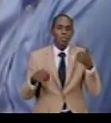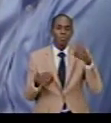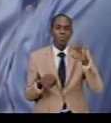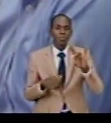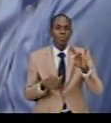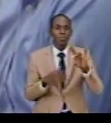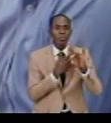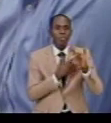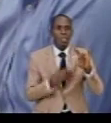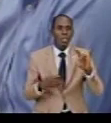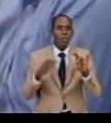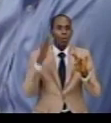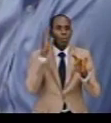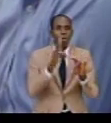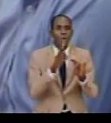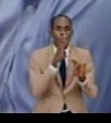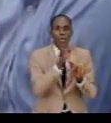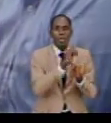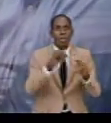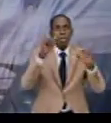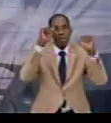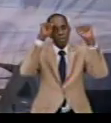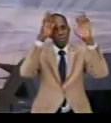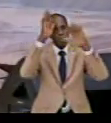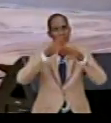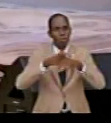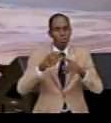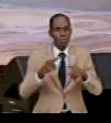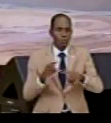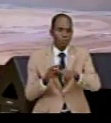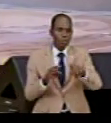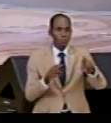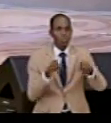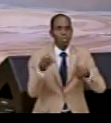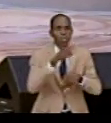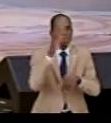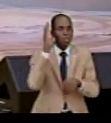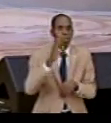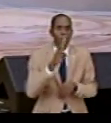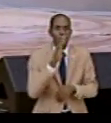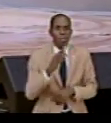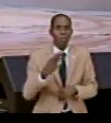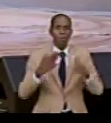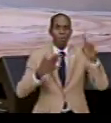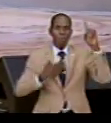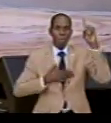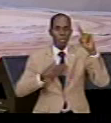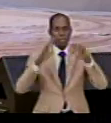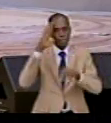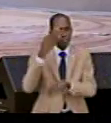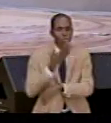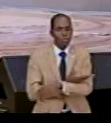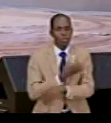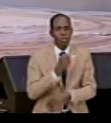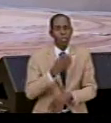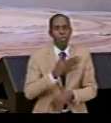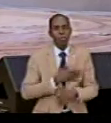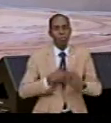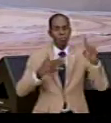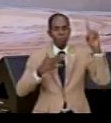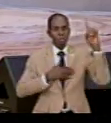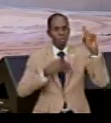shall be, and I will be a father unto you, and ye shall be my sons and my daughters, says